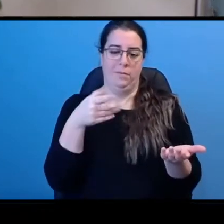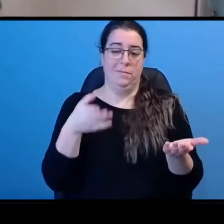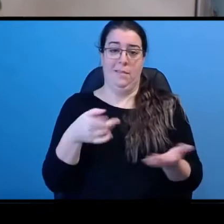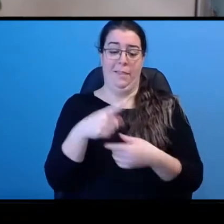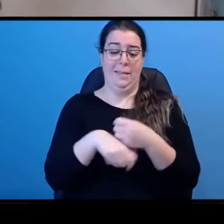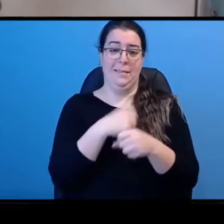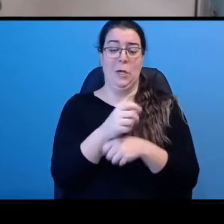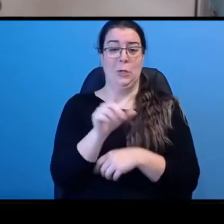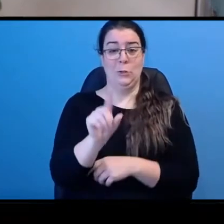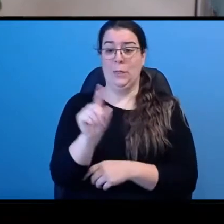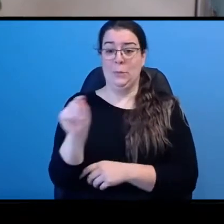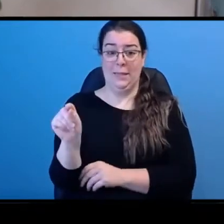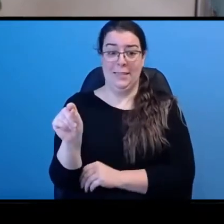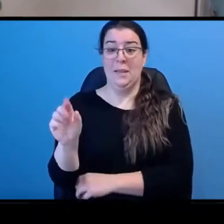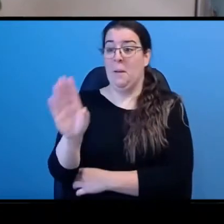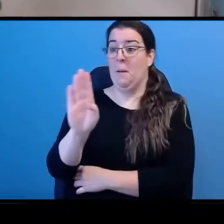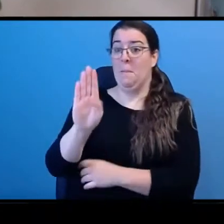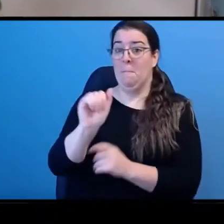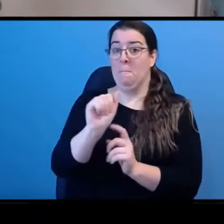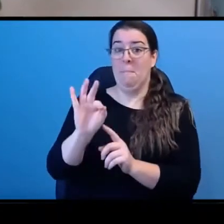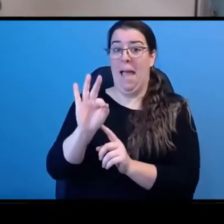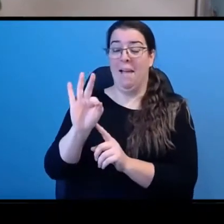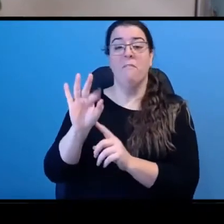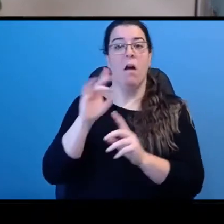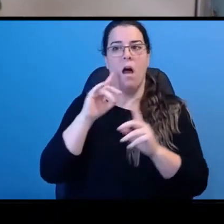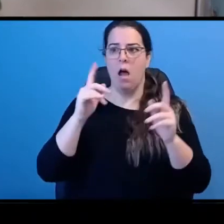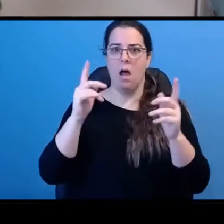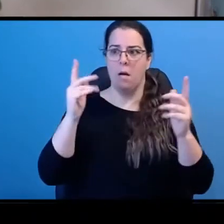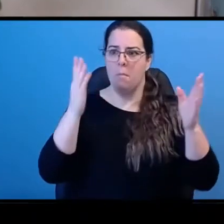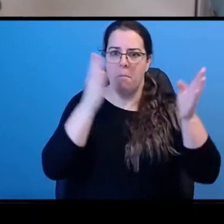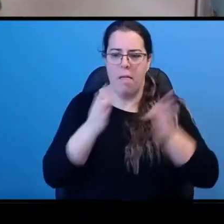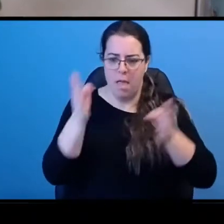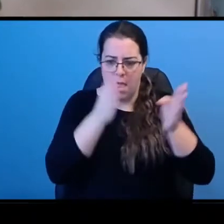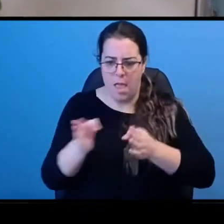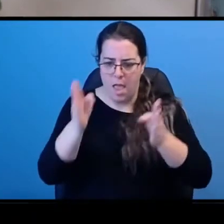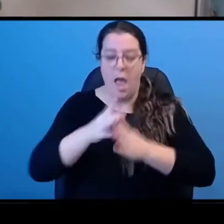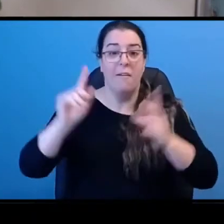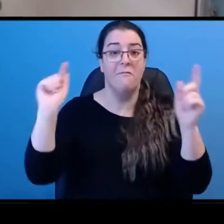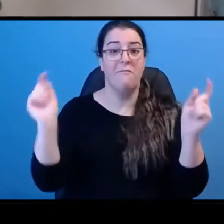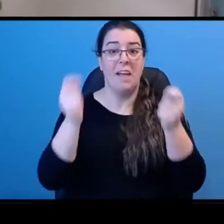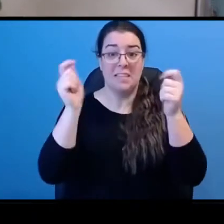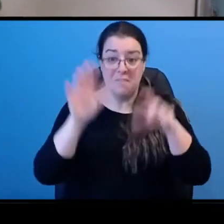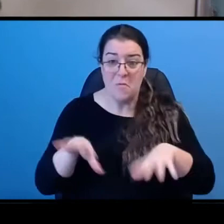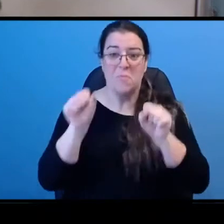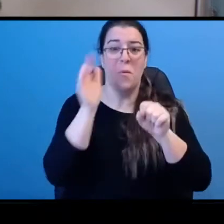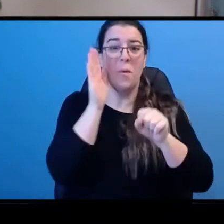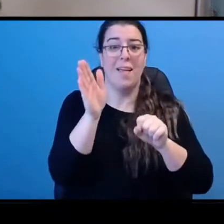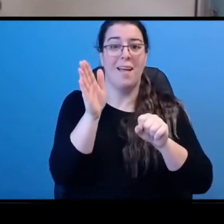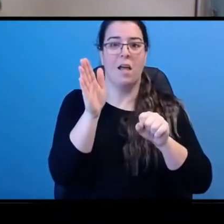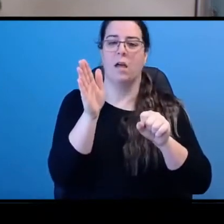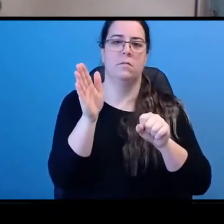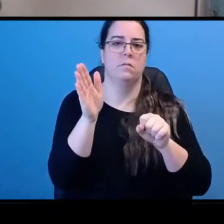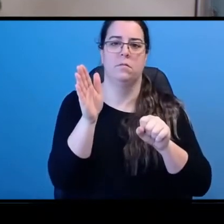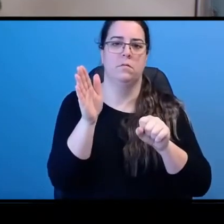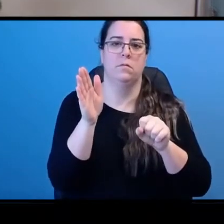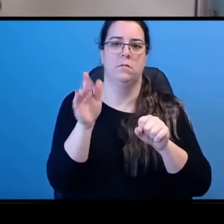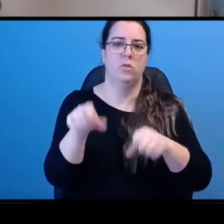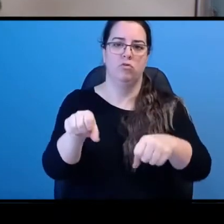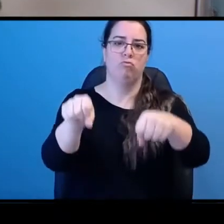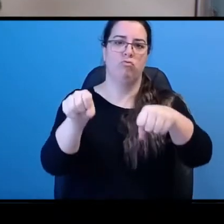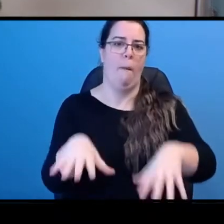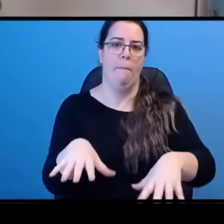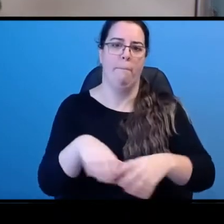planned for June. And we were unable to have that festival. So we had to let our program officers know